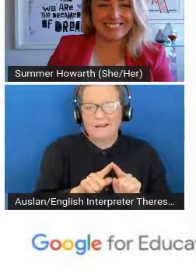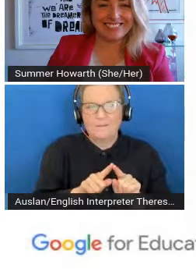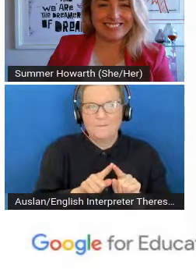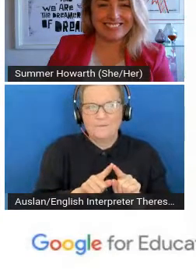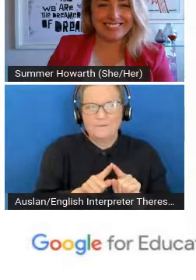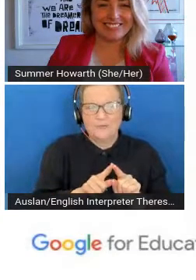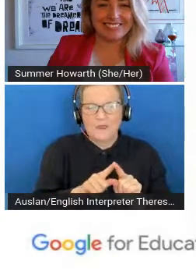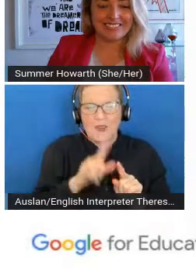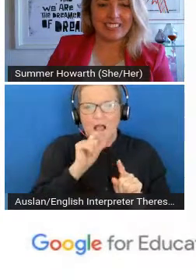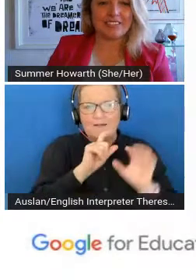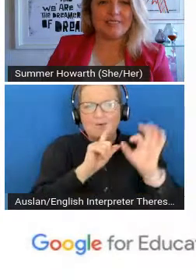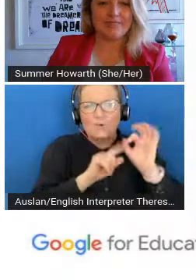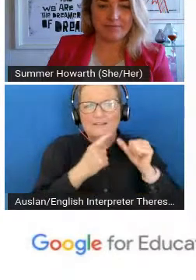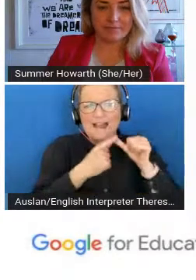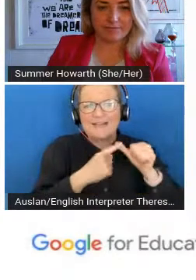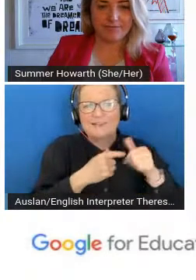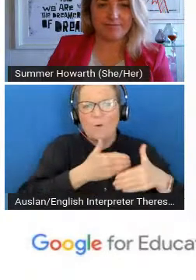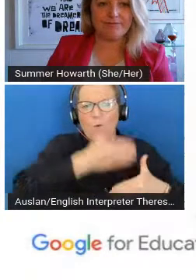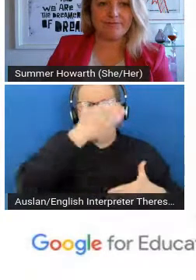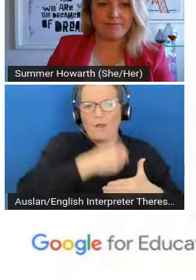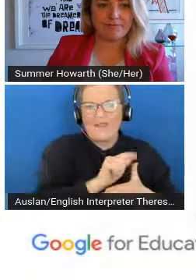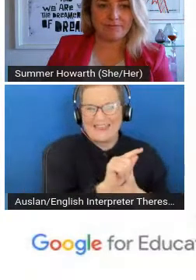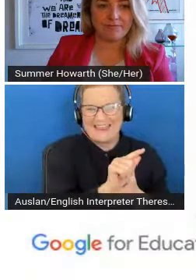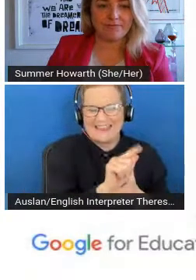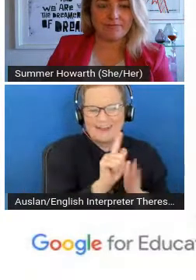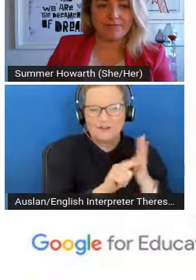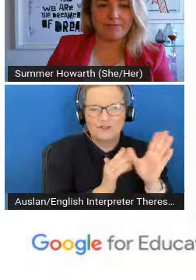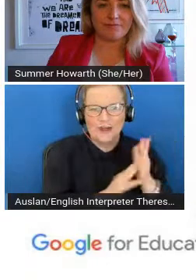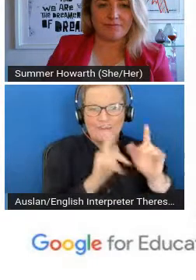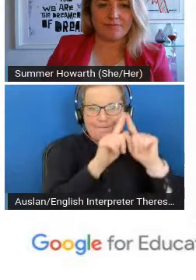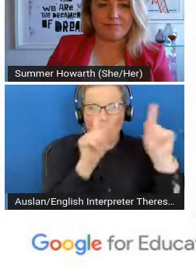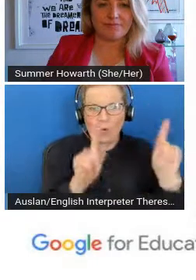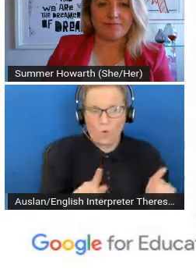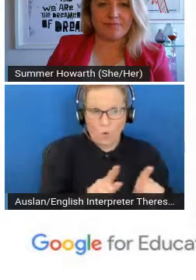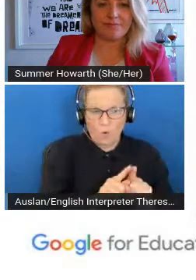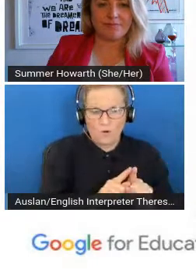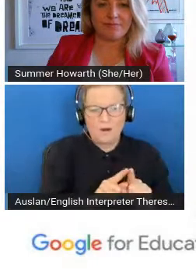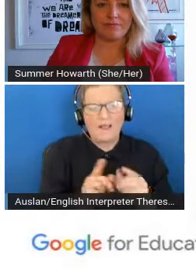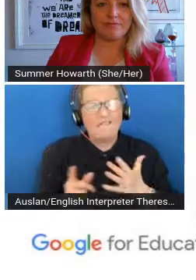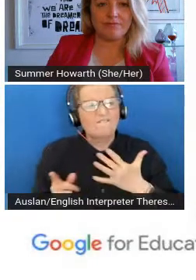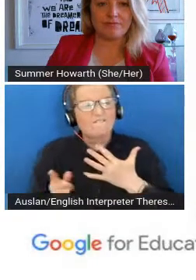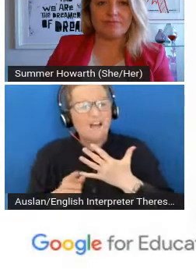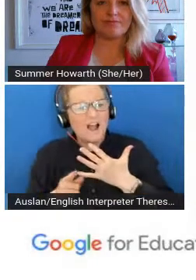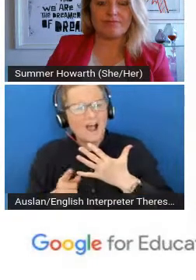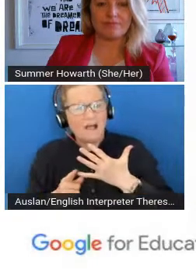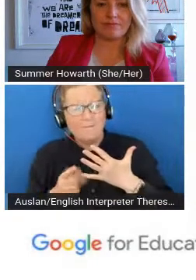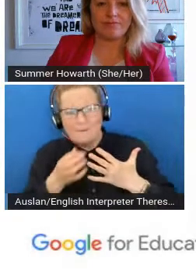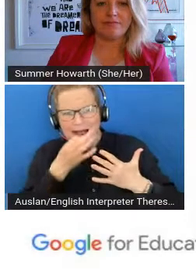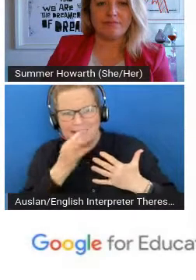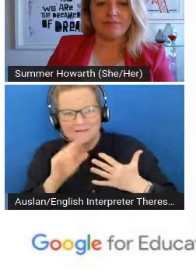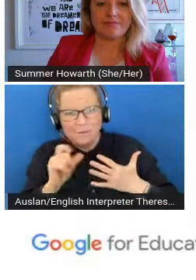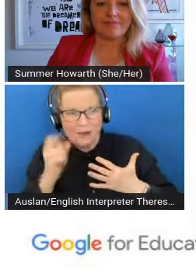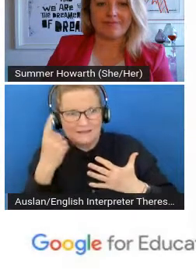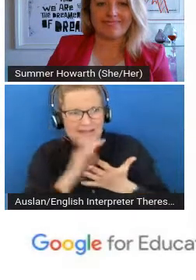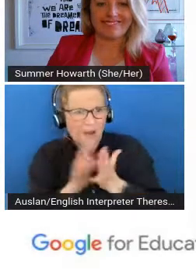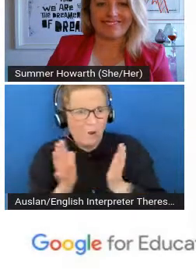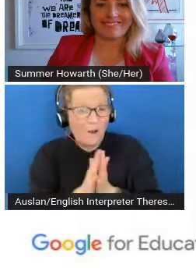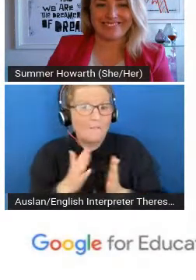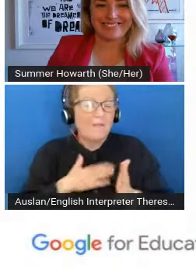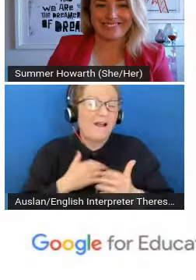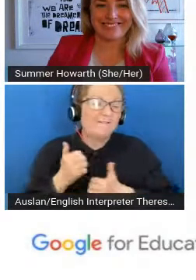on a Jamboard. And then how am I checking for understanding? And my favorite checking for